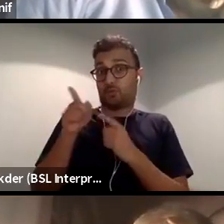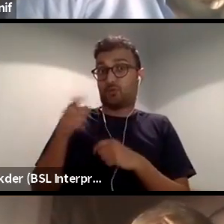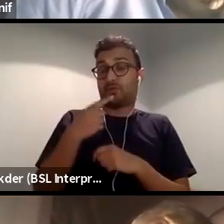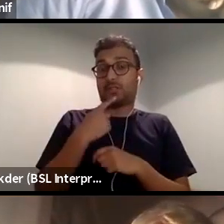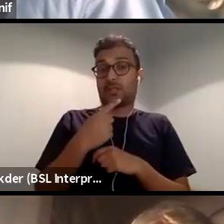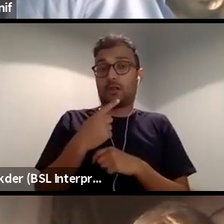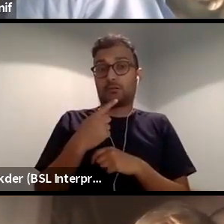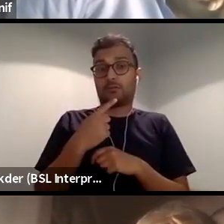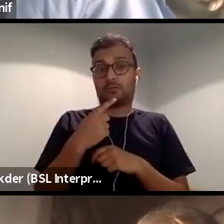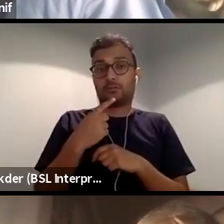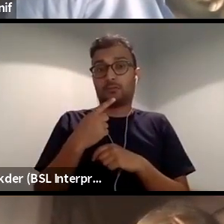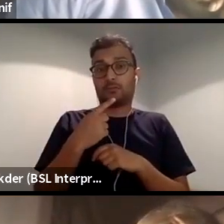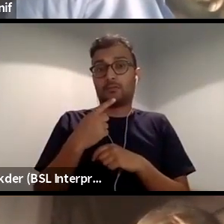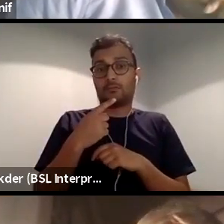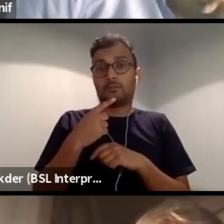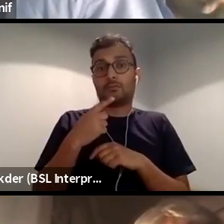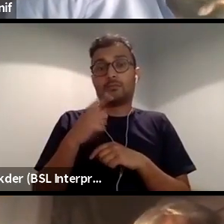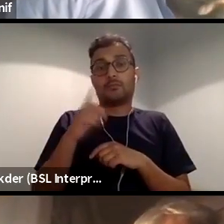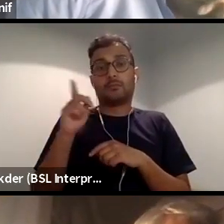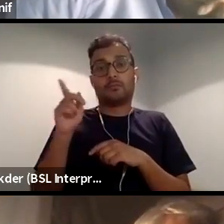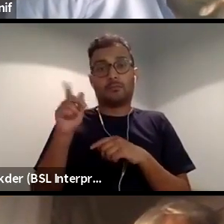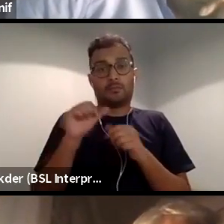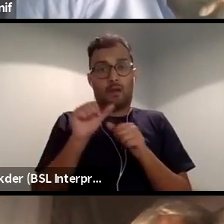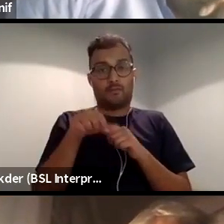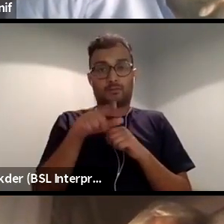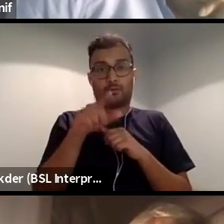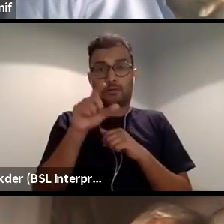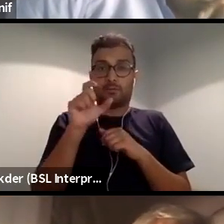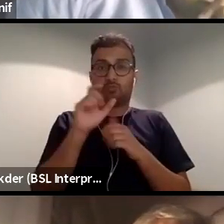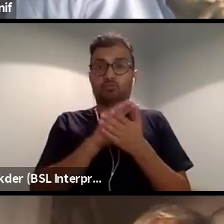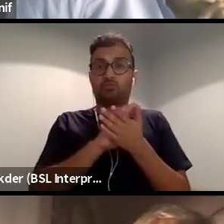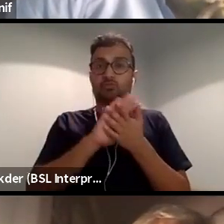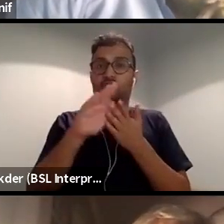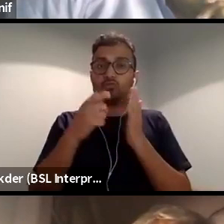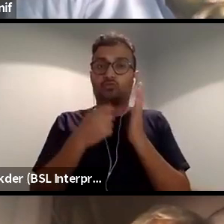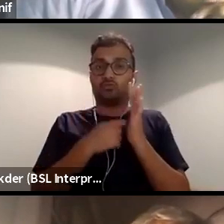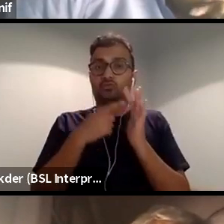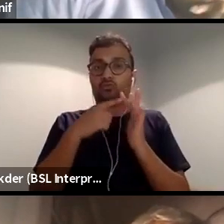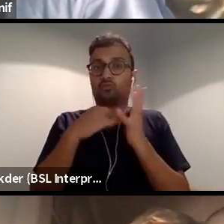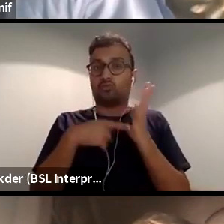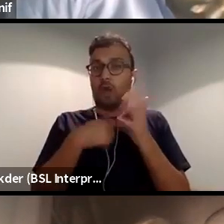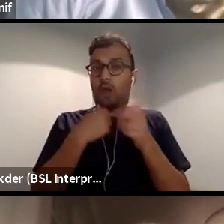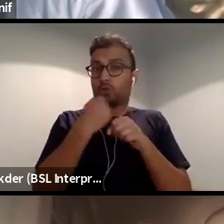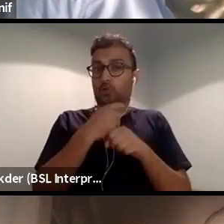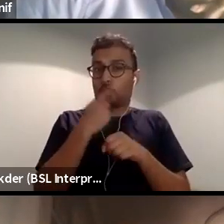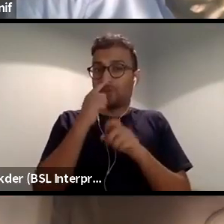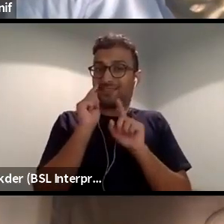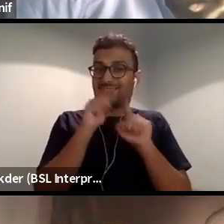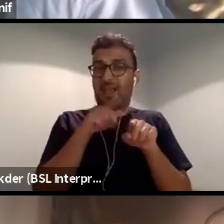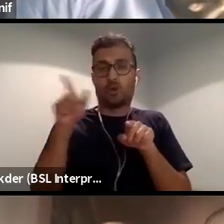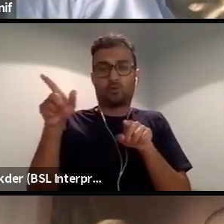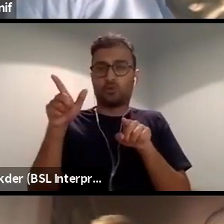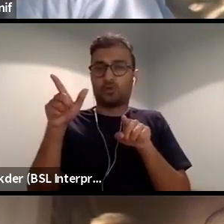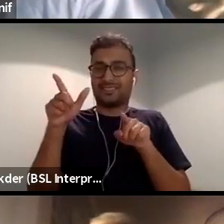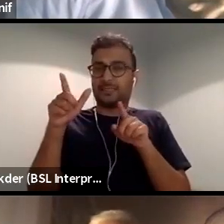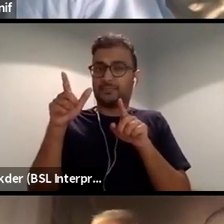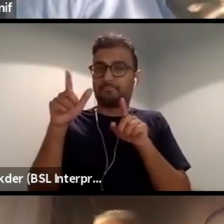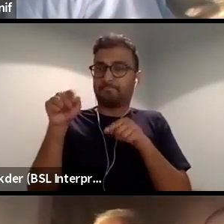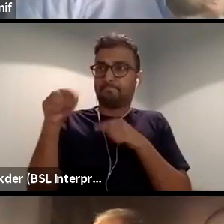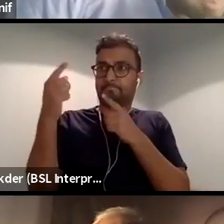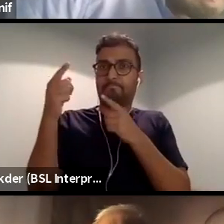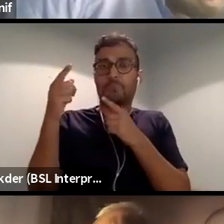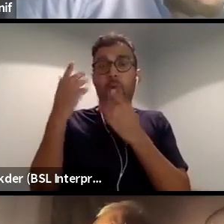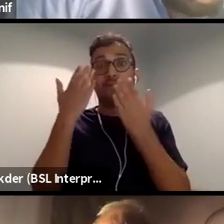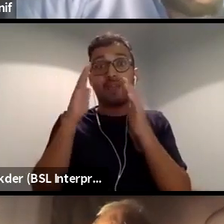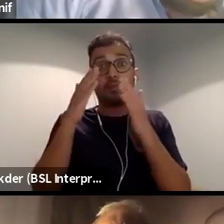following the attack was she was calling out Facebook and the social media companies, and actually it was